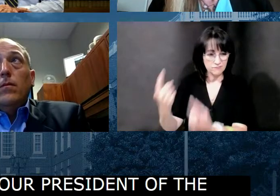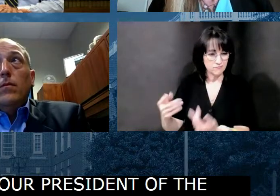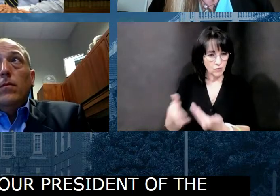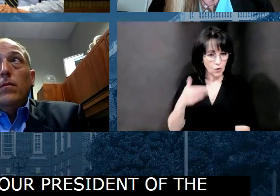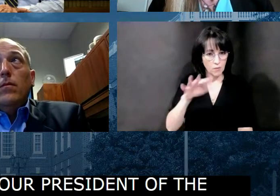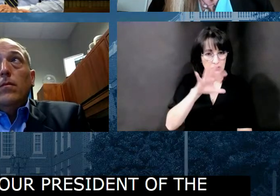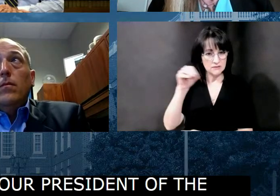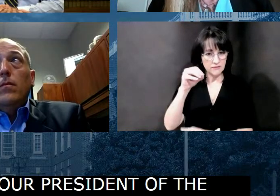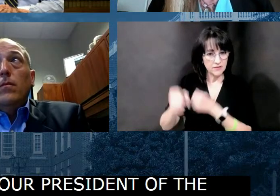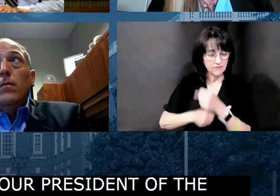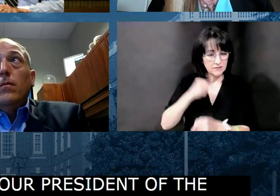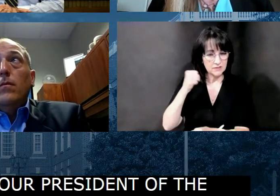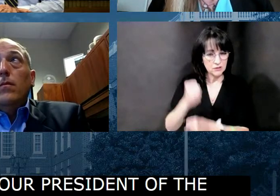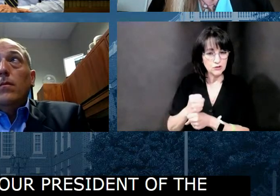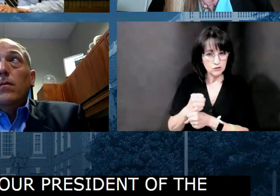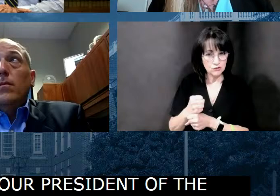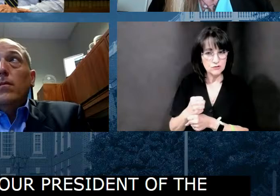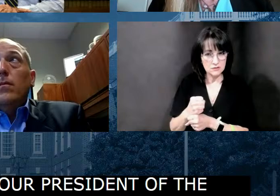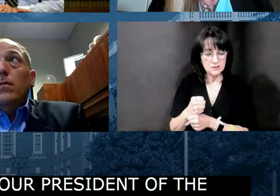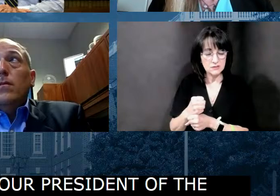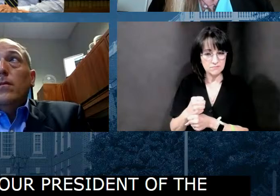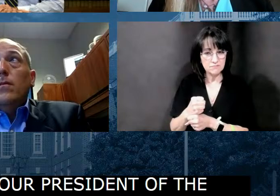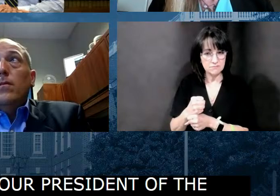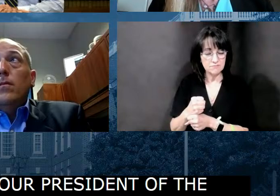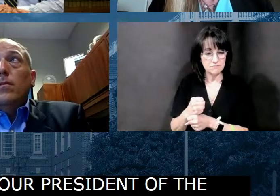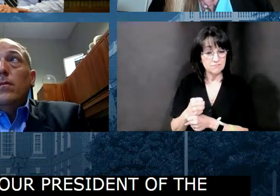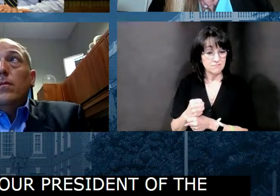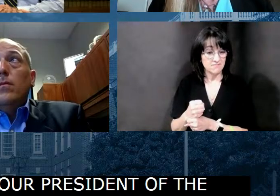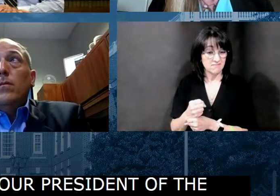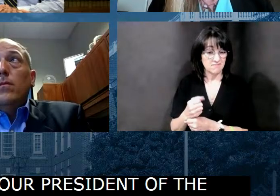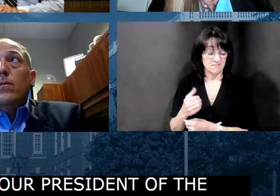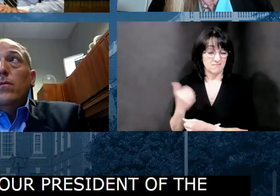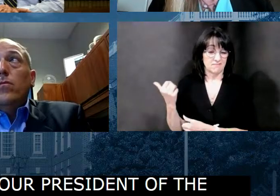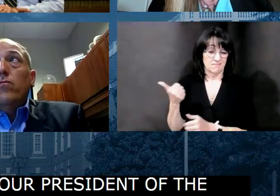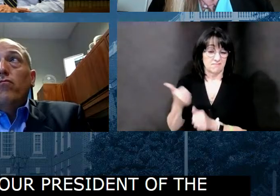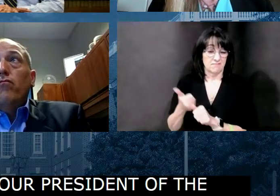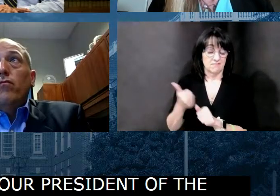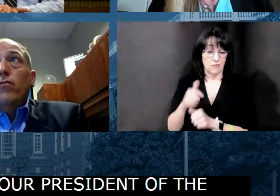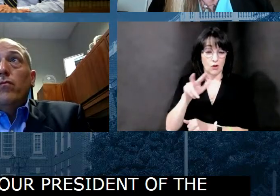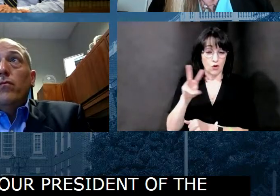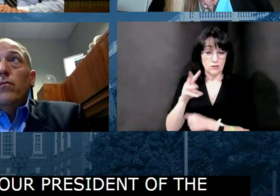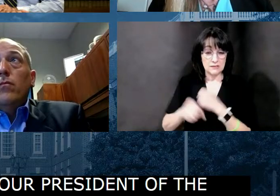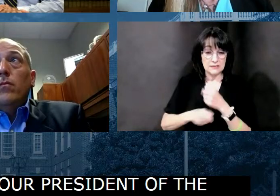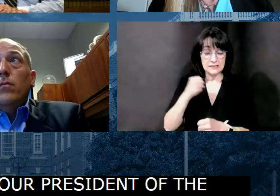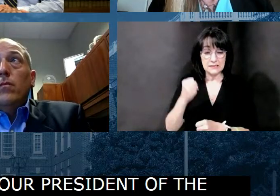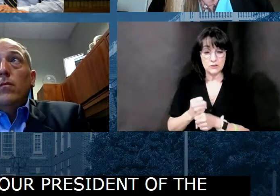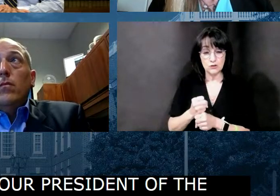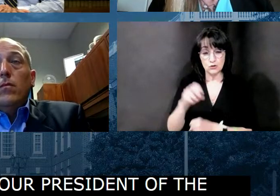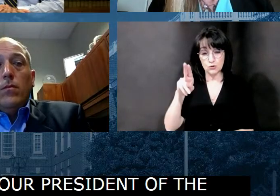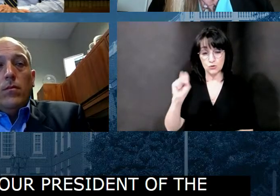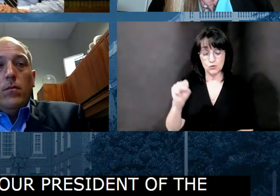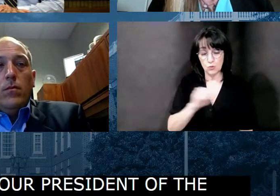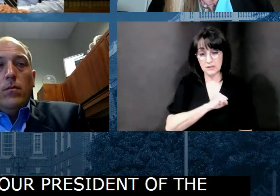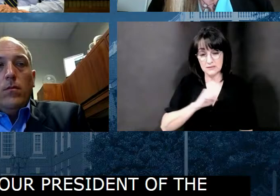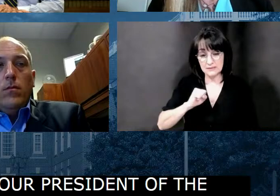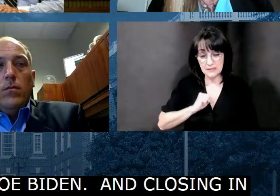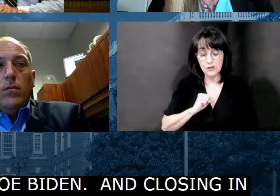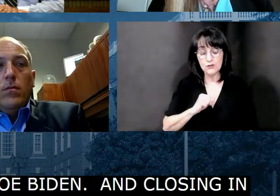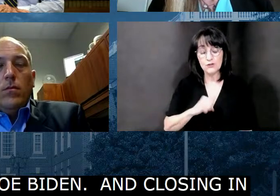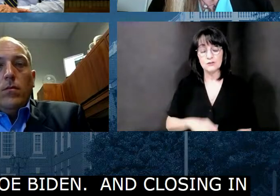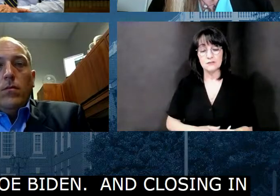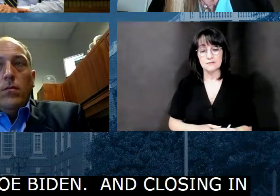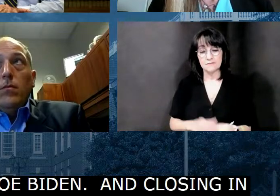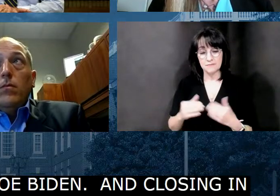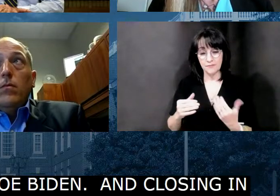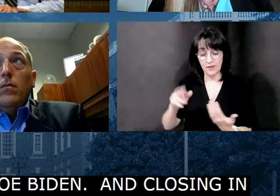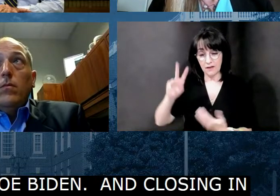years, 36 years as our United States Senator, a number of years as Vice President, and now once again as